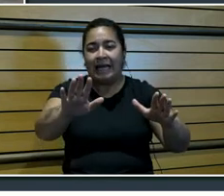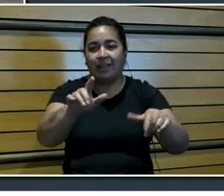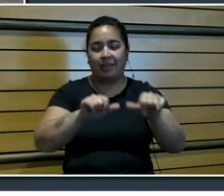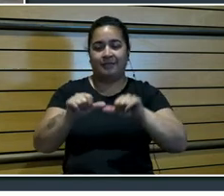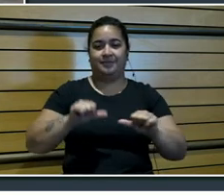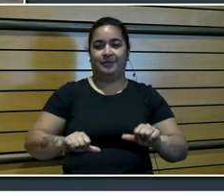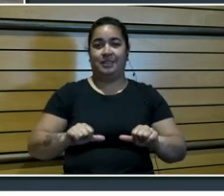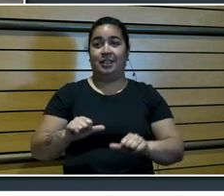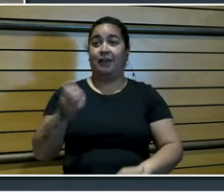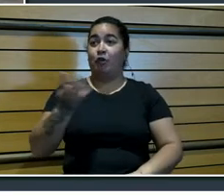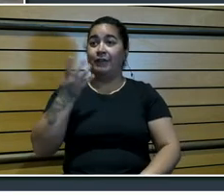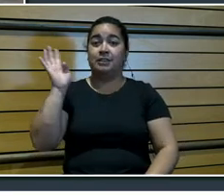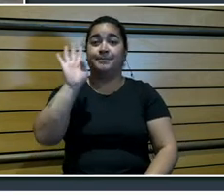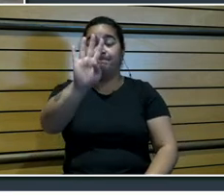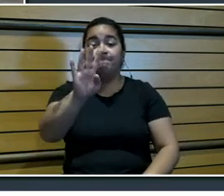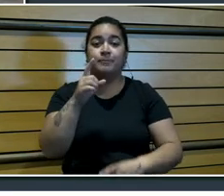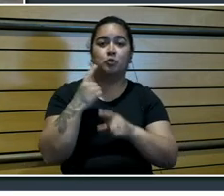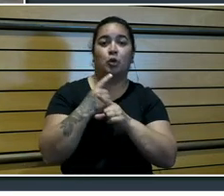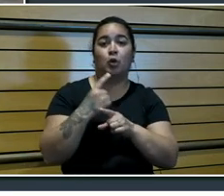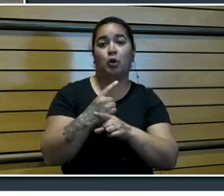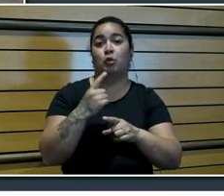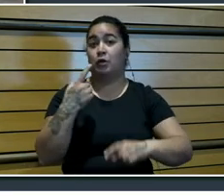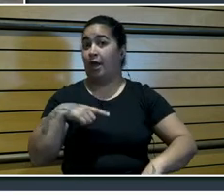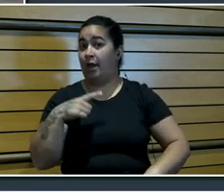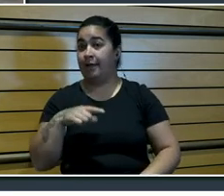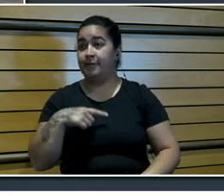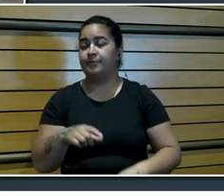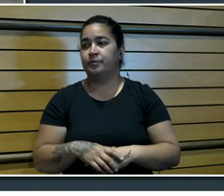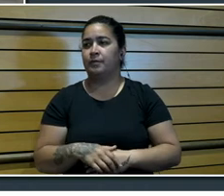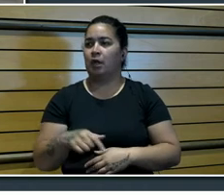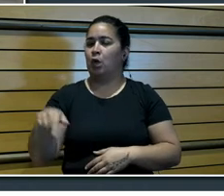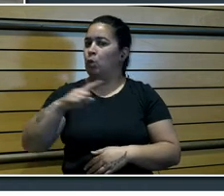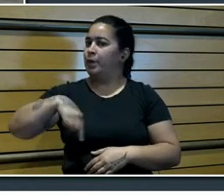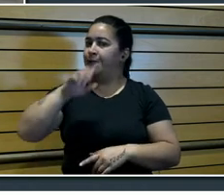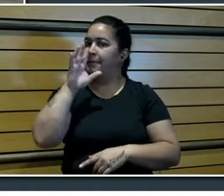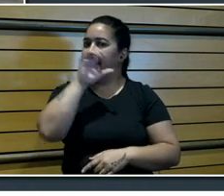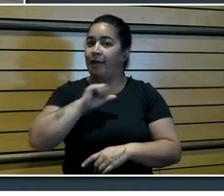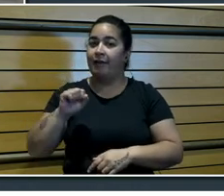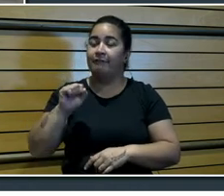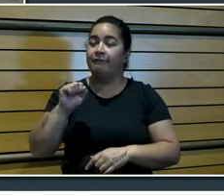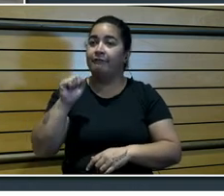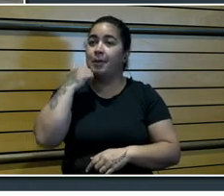We've come today to talk on why we believe Māori wards